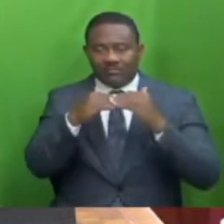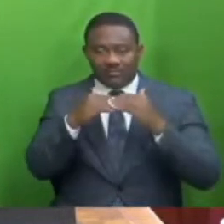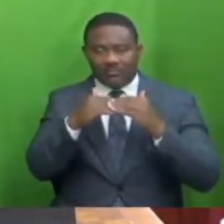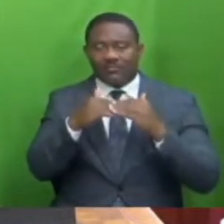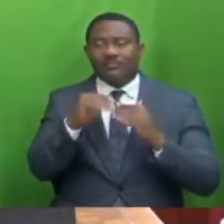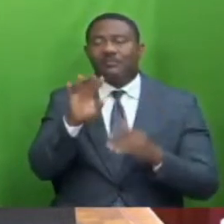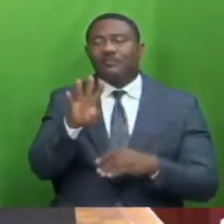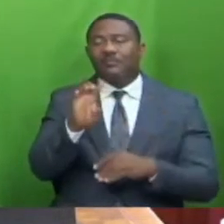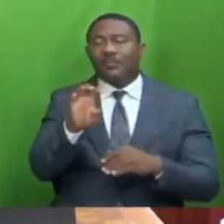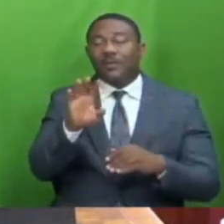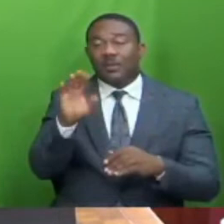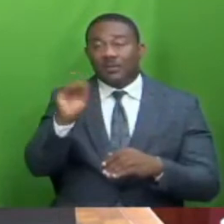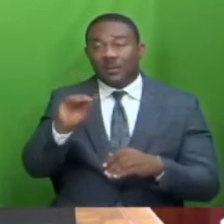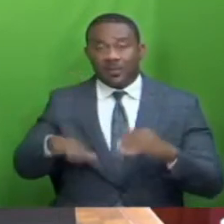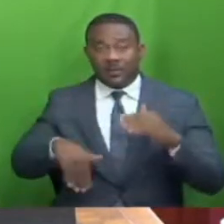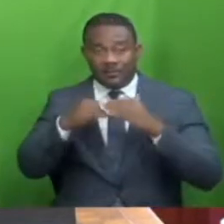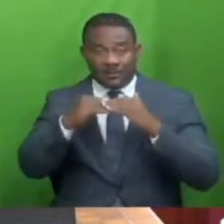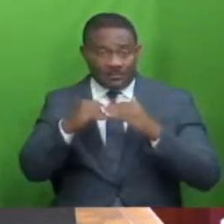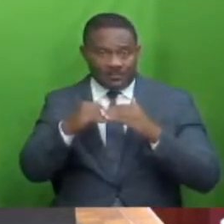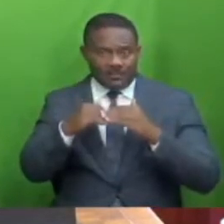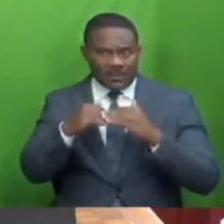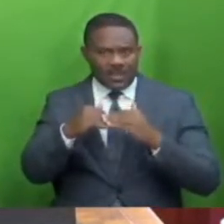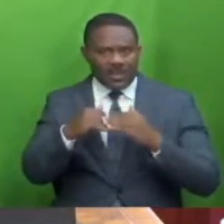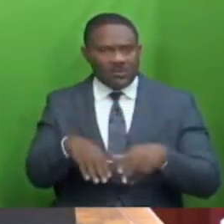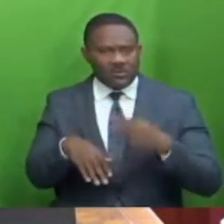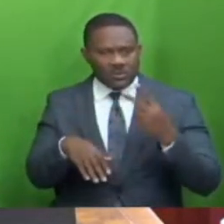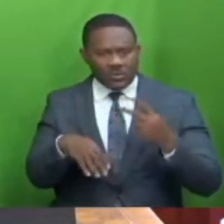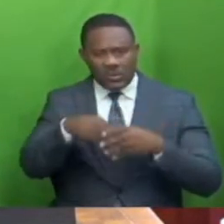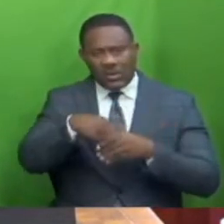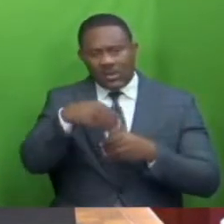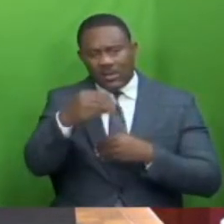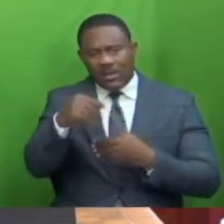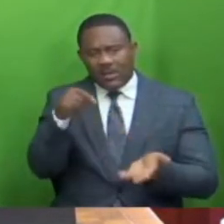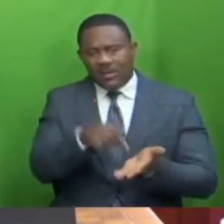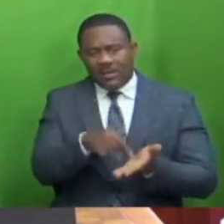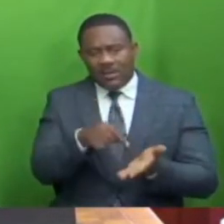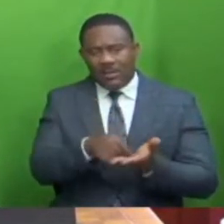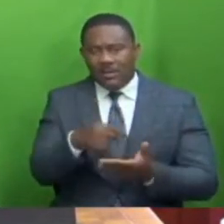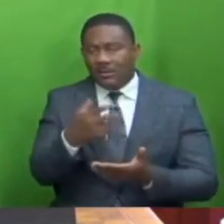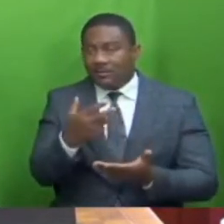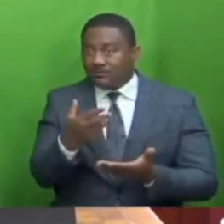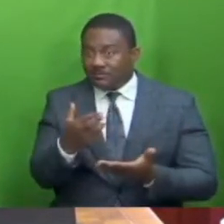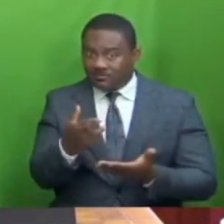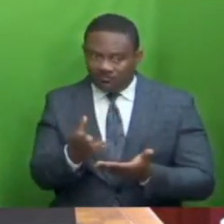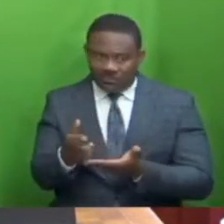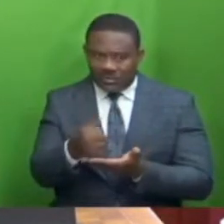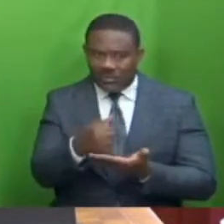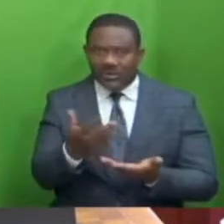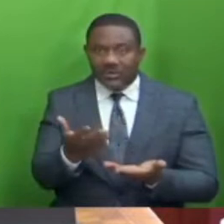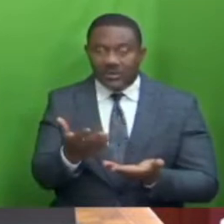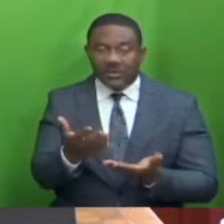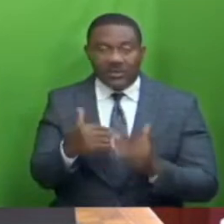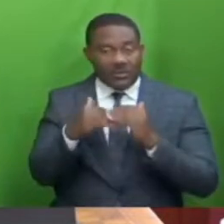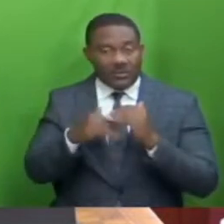respectively, and 2, external debt service to revenue and exports to revenue below the 18%